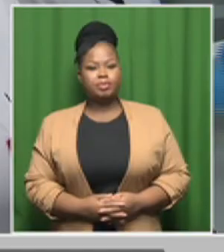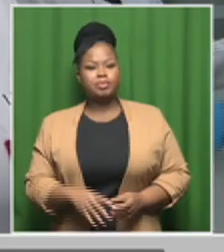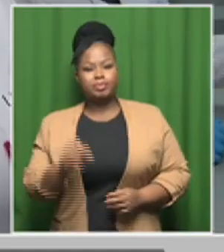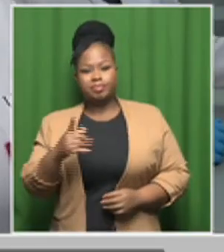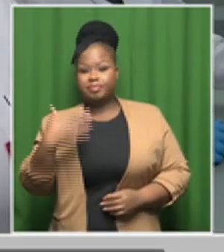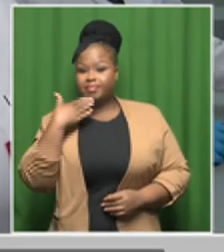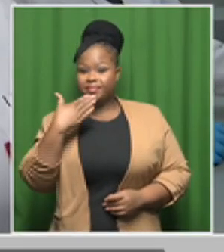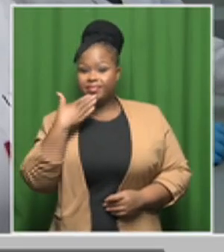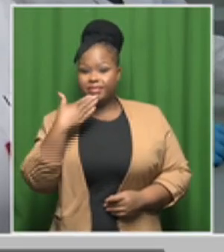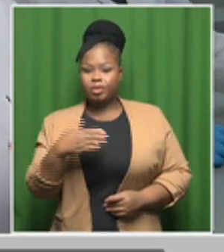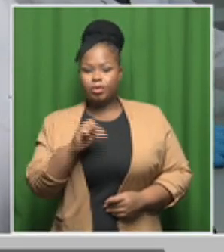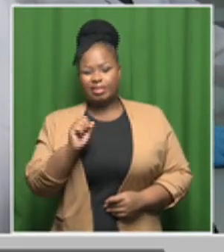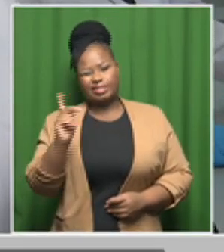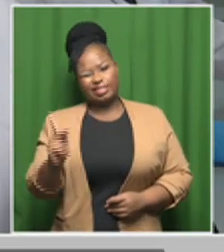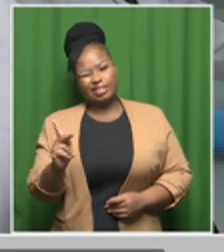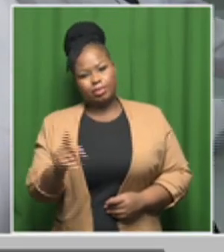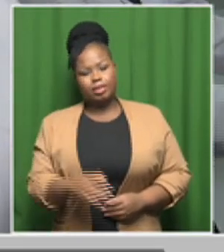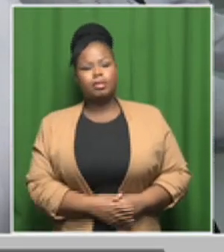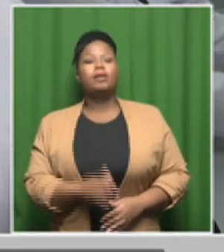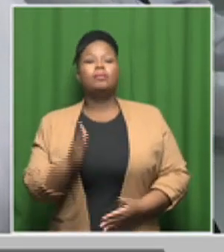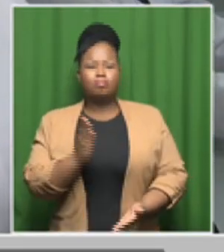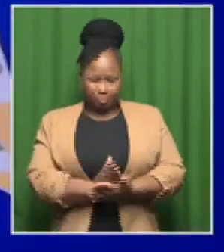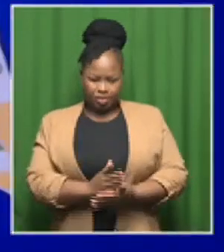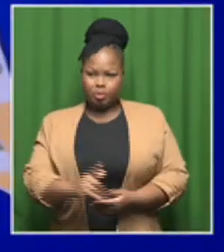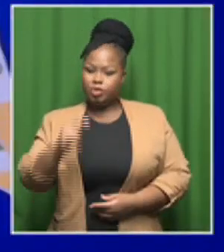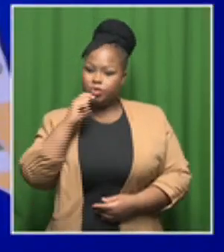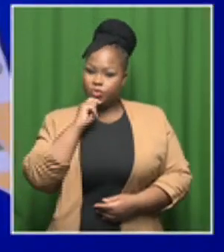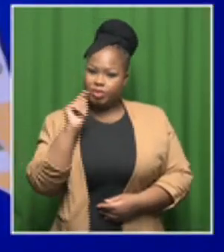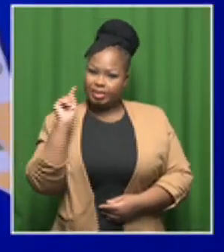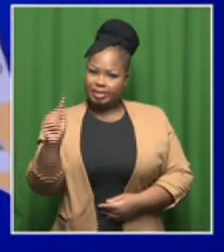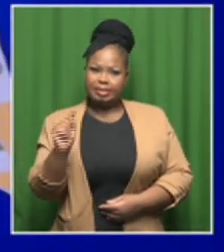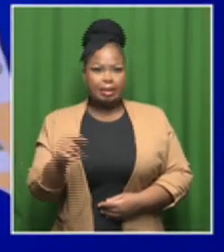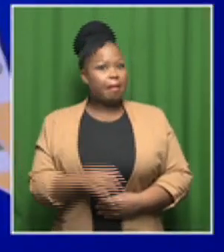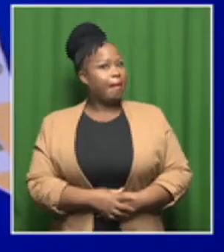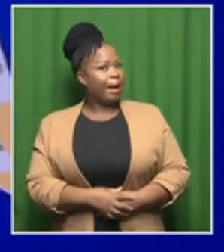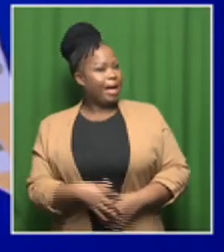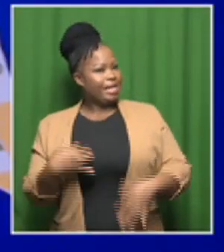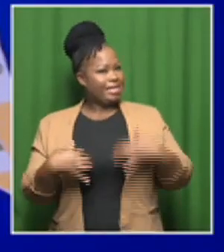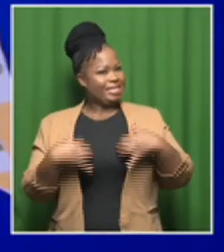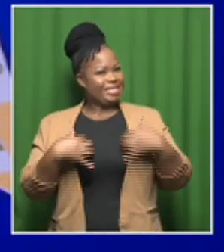Sakina. Indeed, definitely the geek in us very